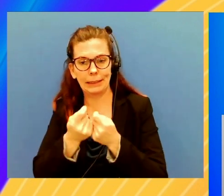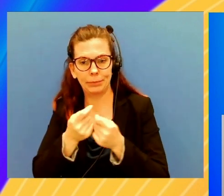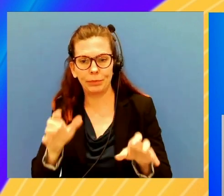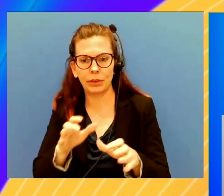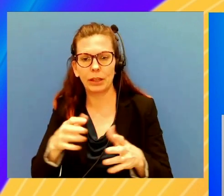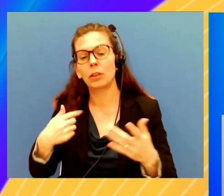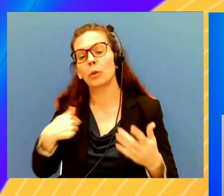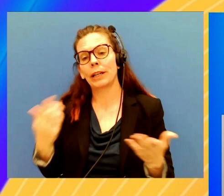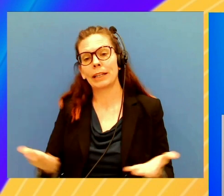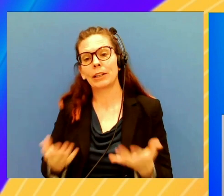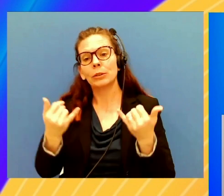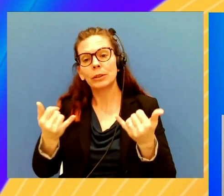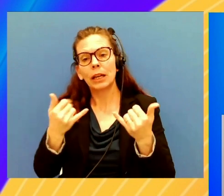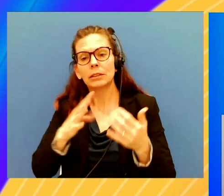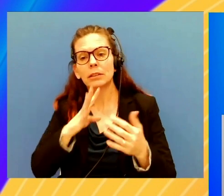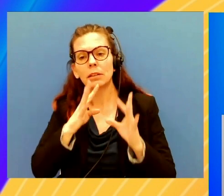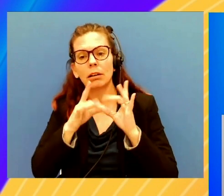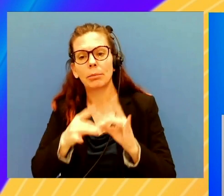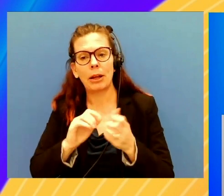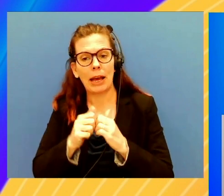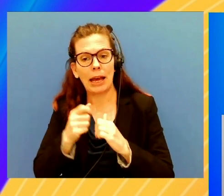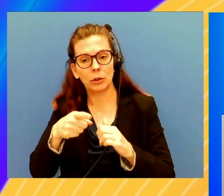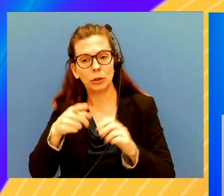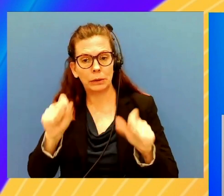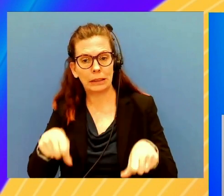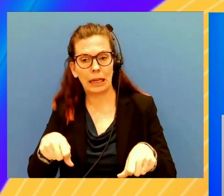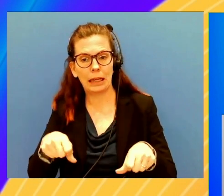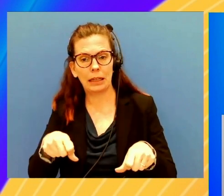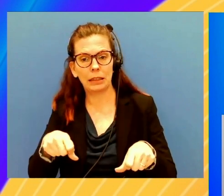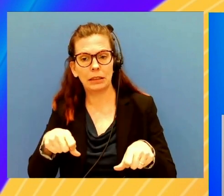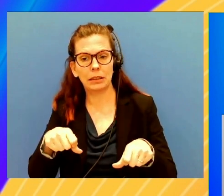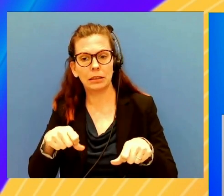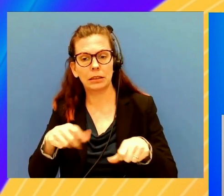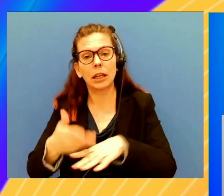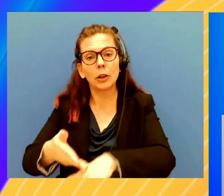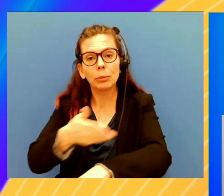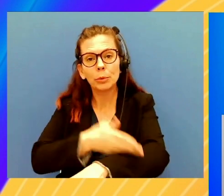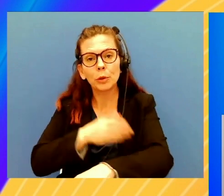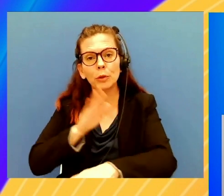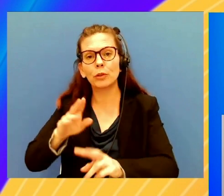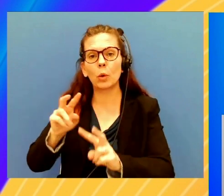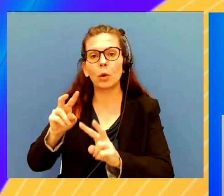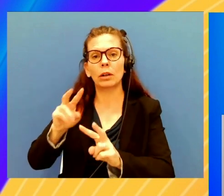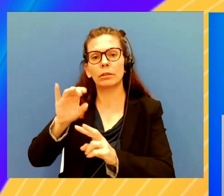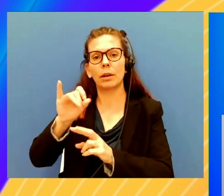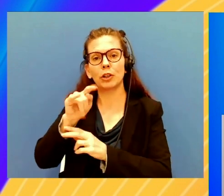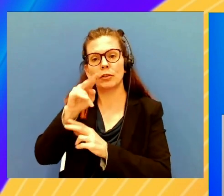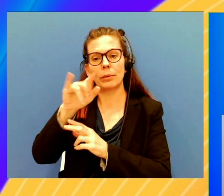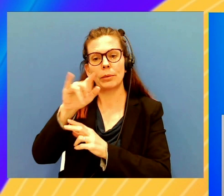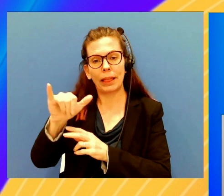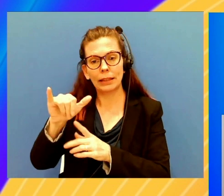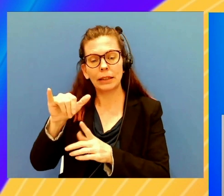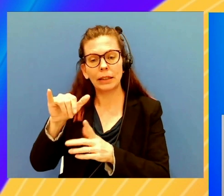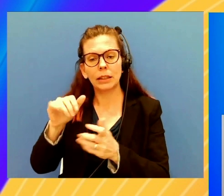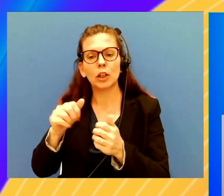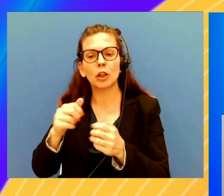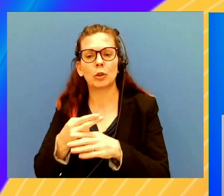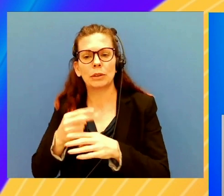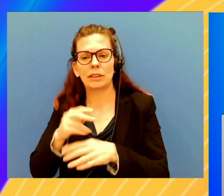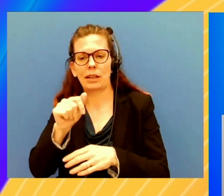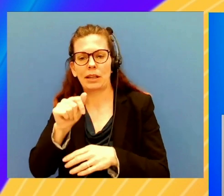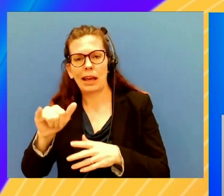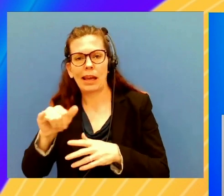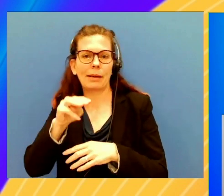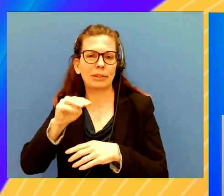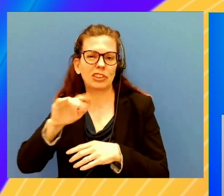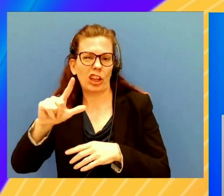we're here today to talk about how you can improve your observability practice using some AIOps and machine